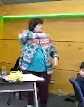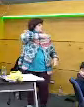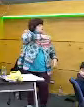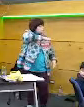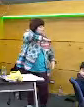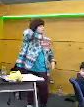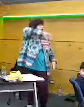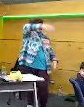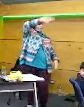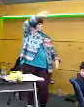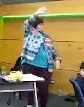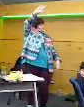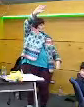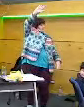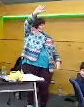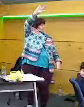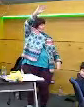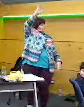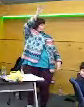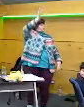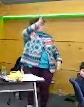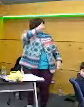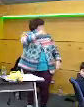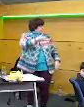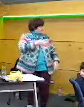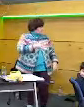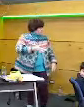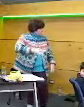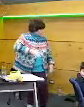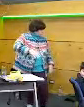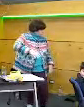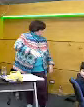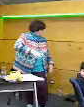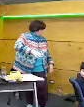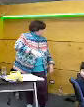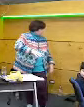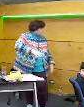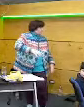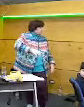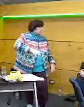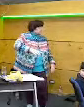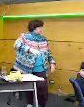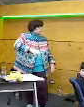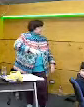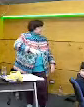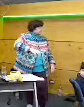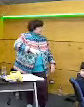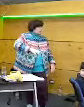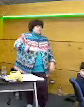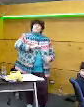level. You go up and get louder or you get softer, right?